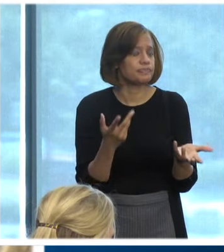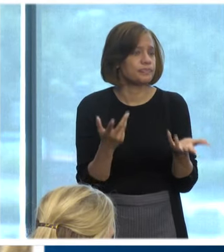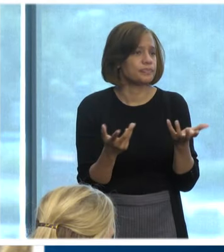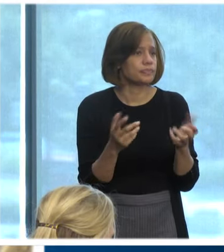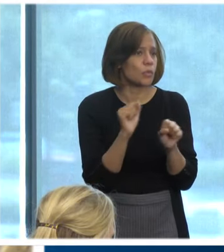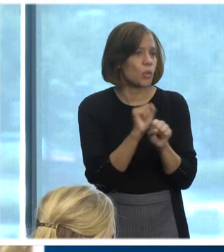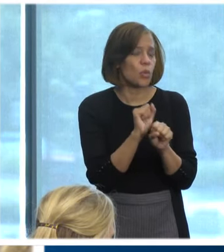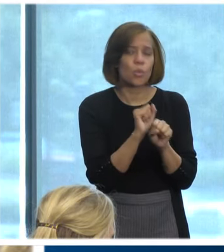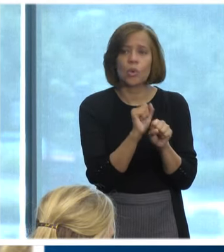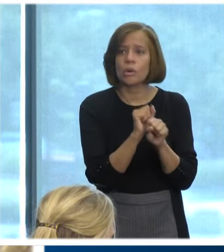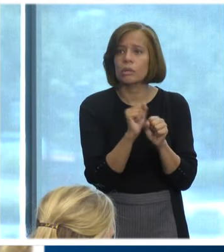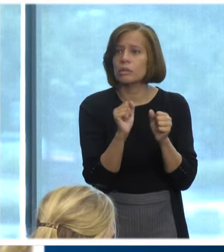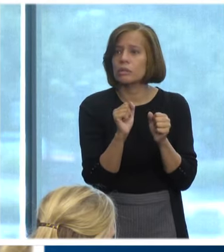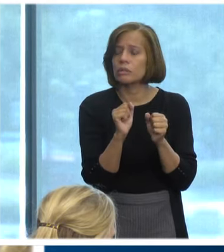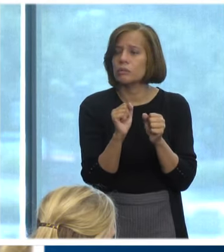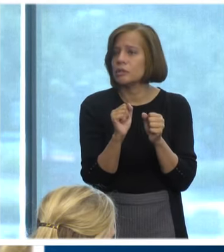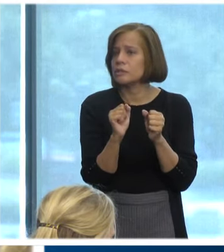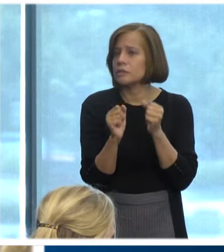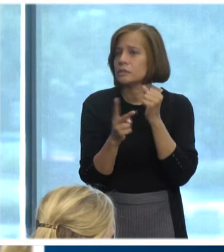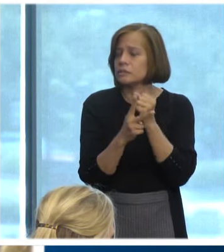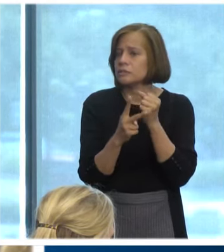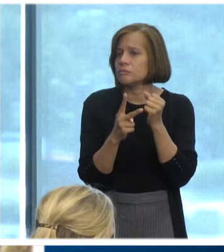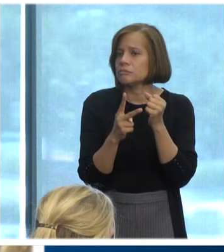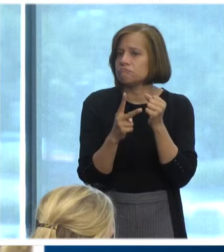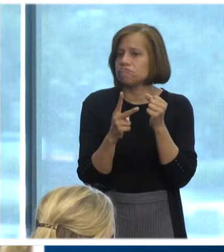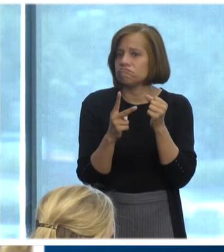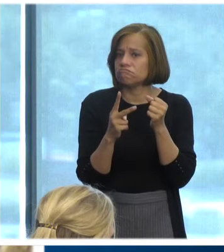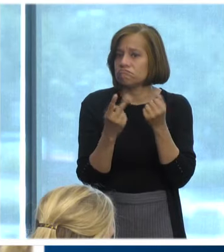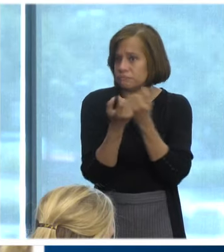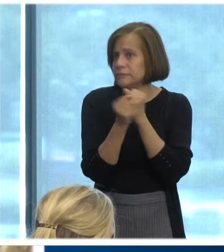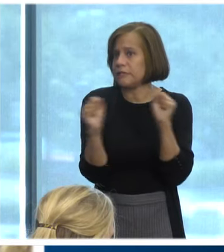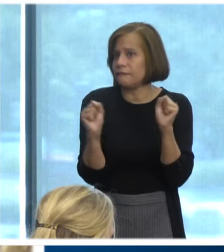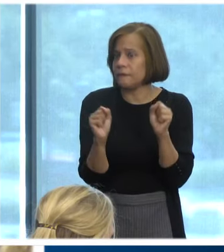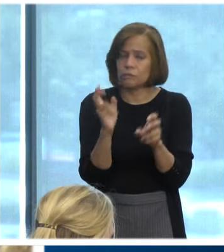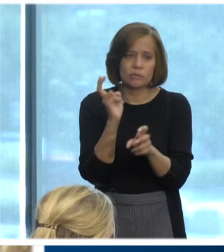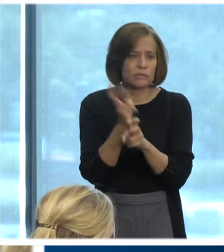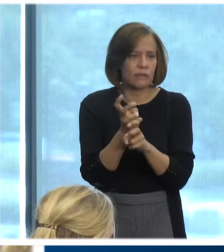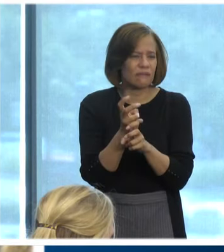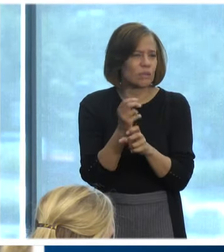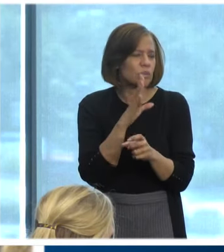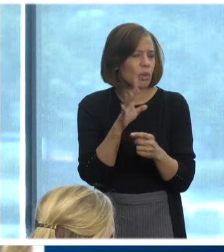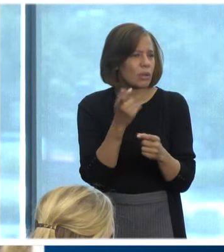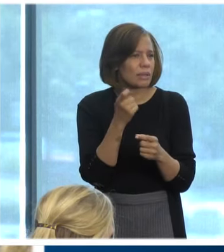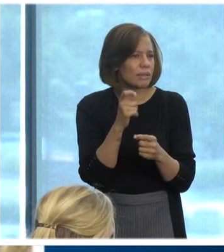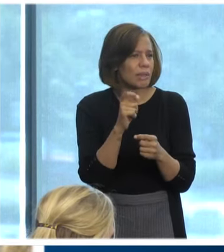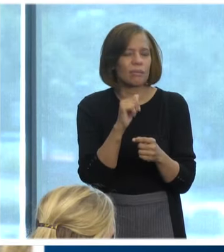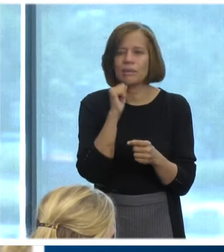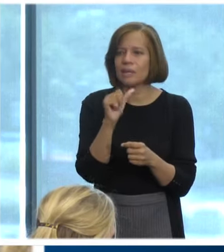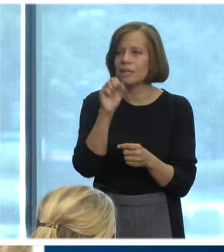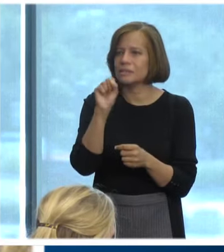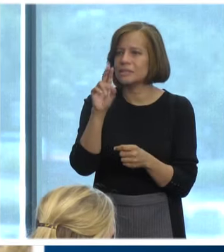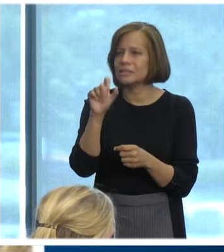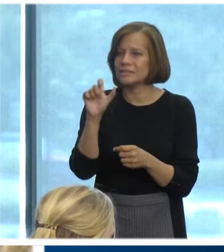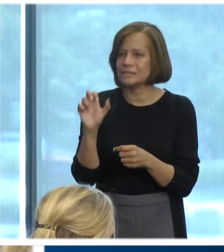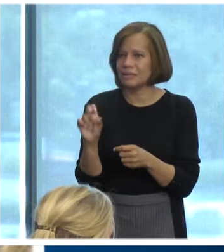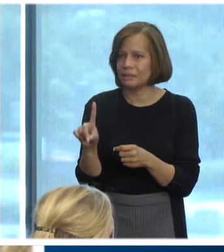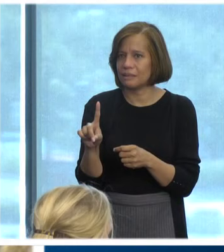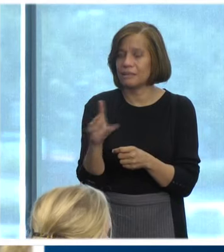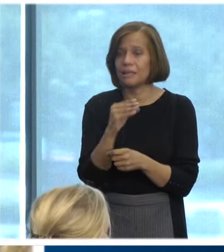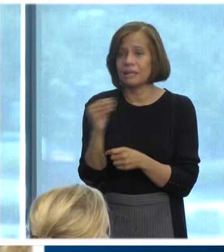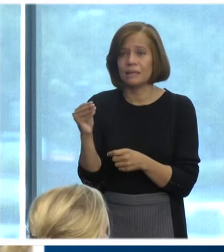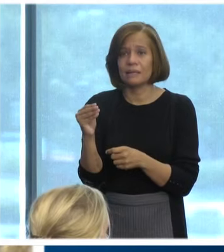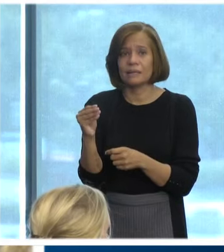work on keeping law and order out there. It was a difficult time. So talk a little bit about those not sustained and about the bulk of the